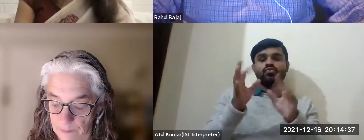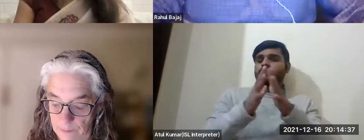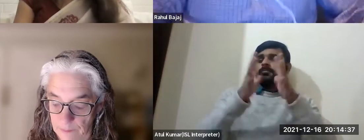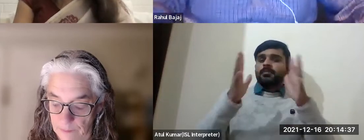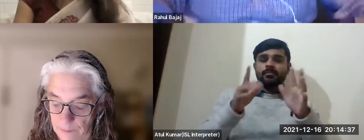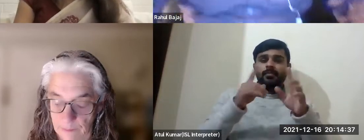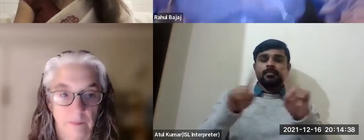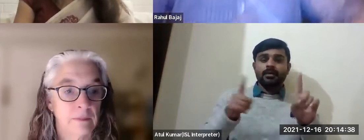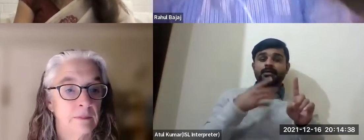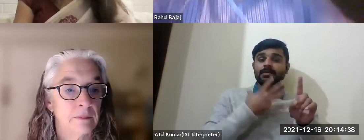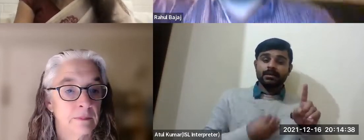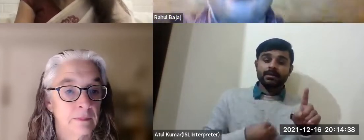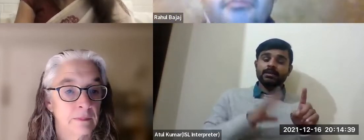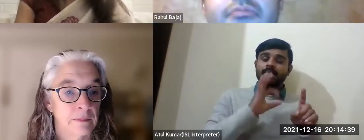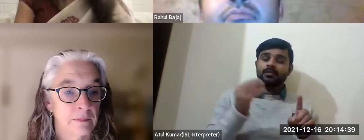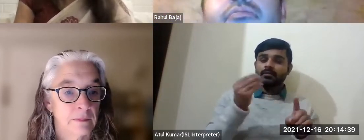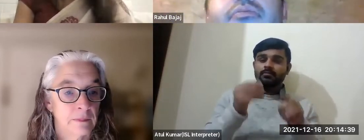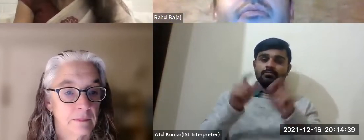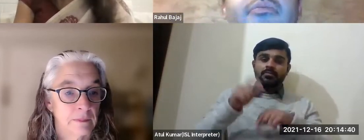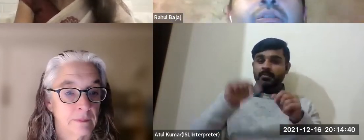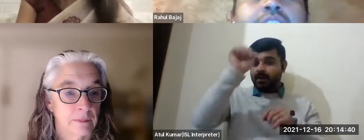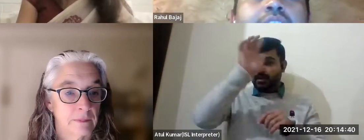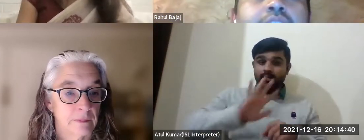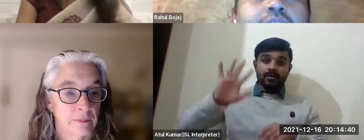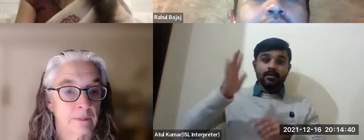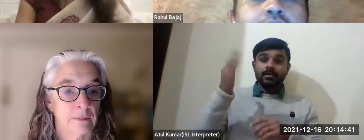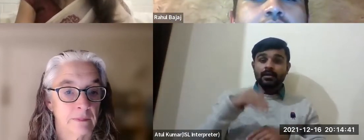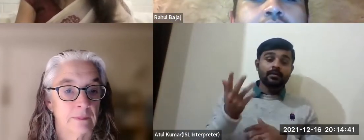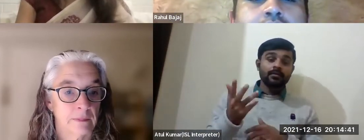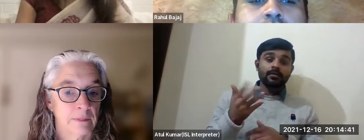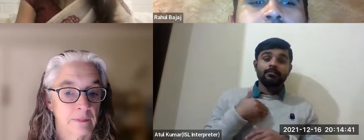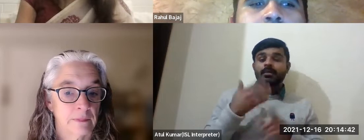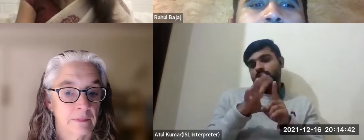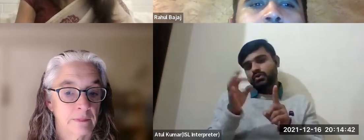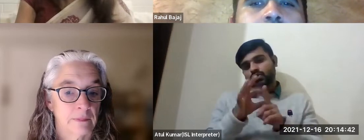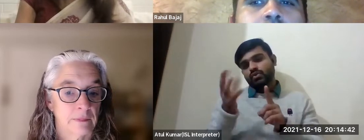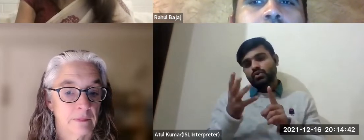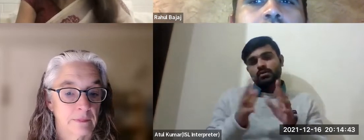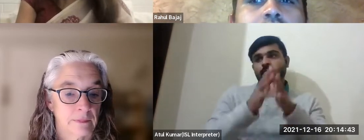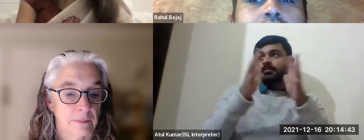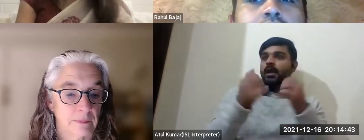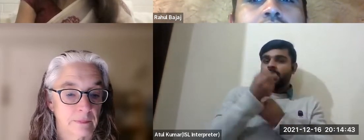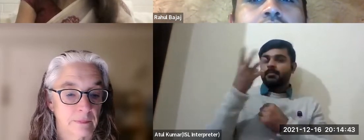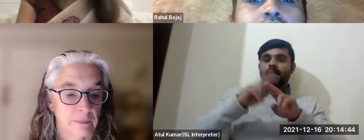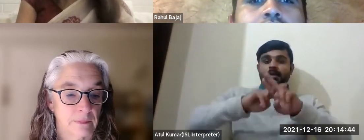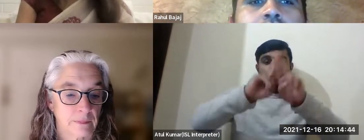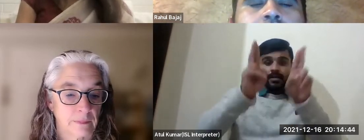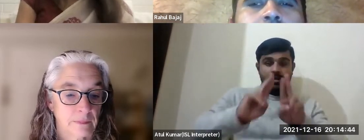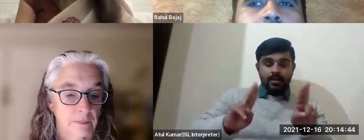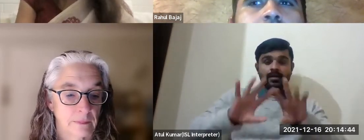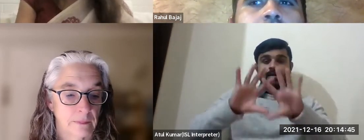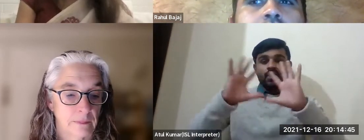but sadly, very few of them are from India. Right? Okay. We do that for a large number of international,